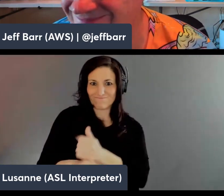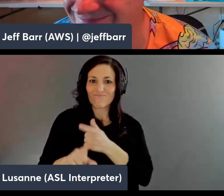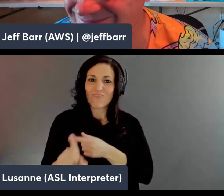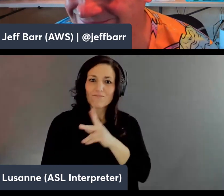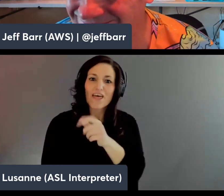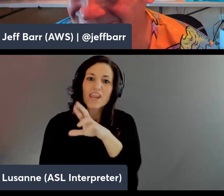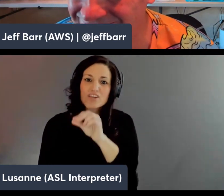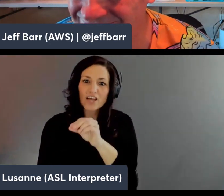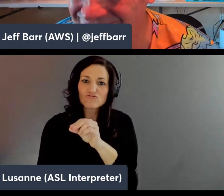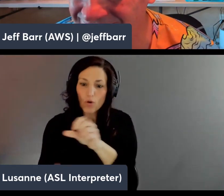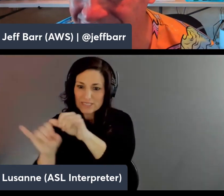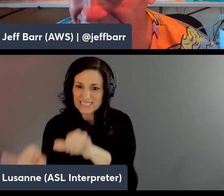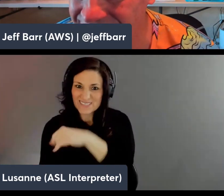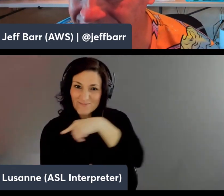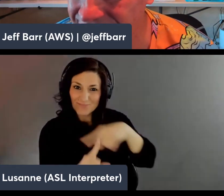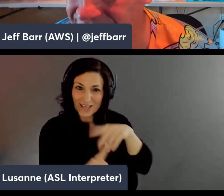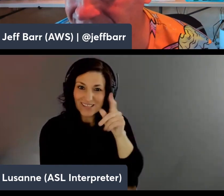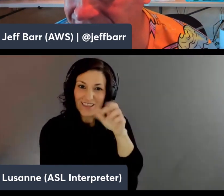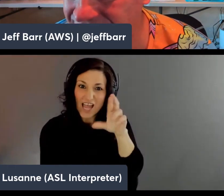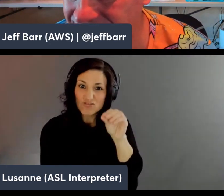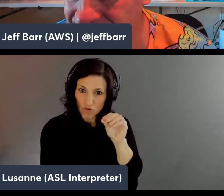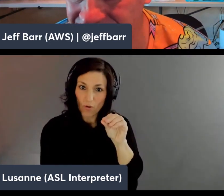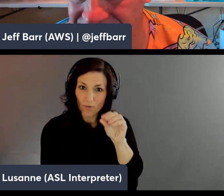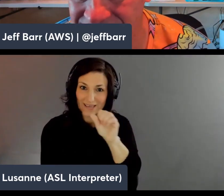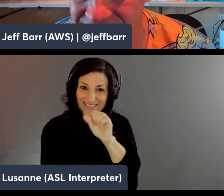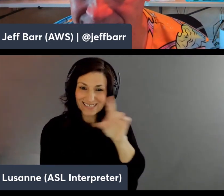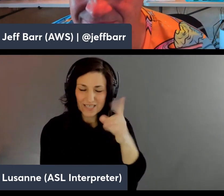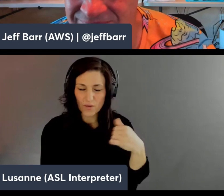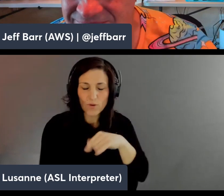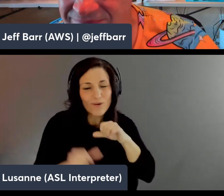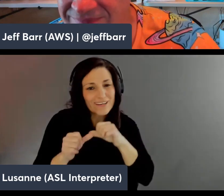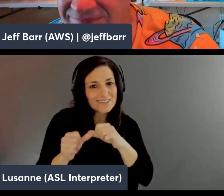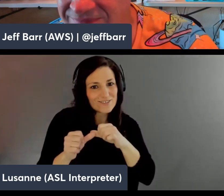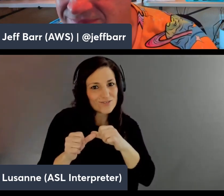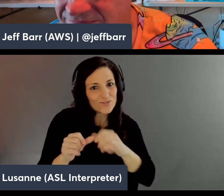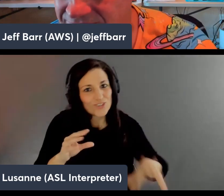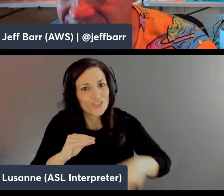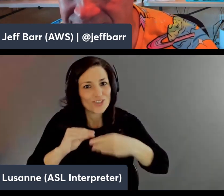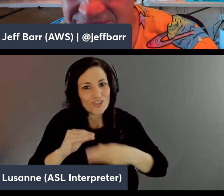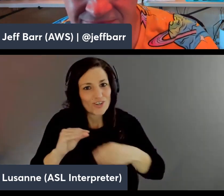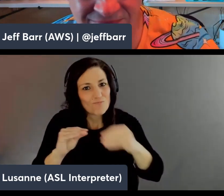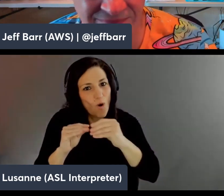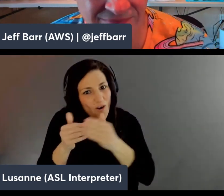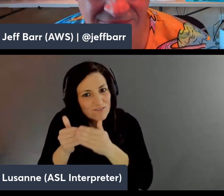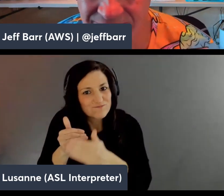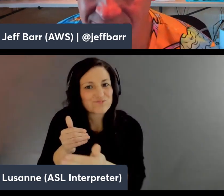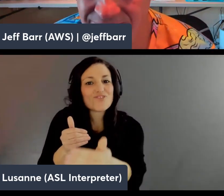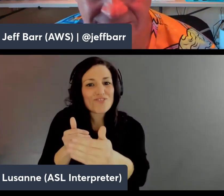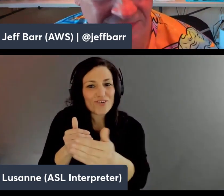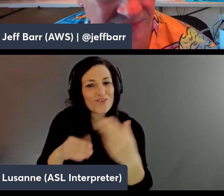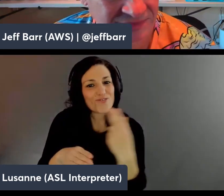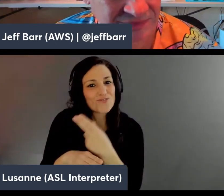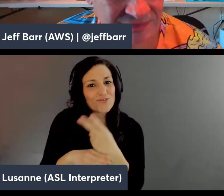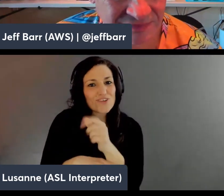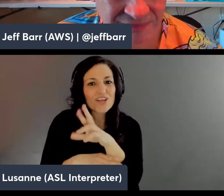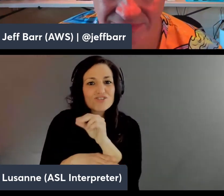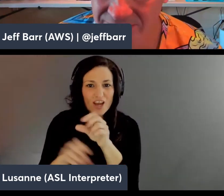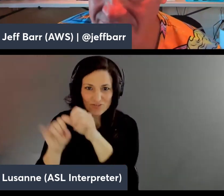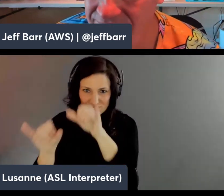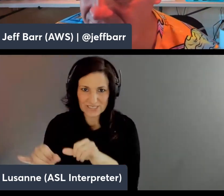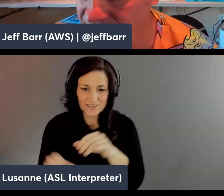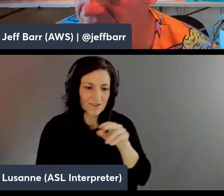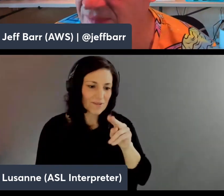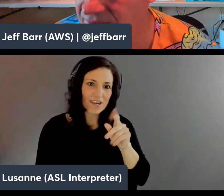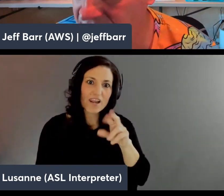SSD. So again, we'll continue to develop and innovate further using the Nitro system and the Nitro SSD